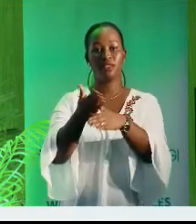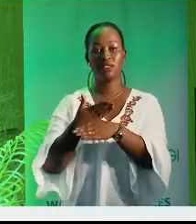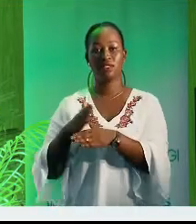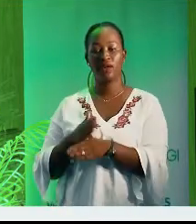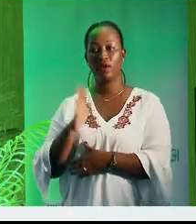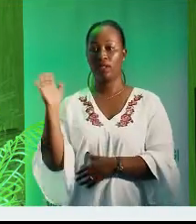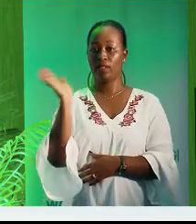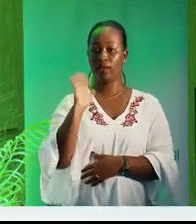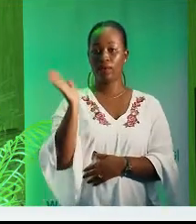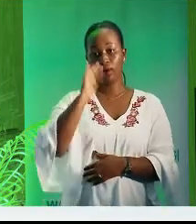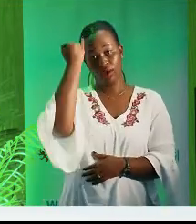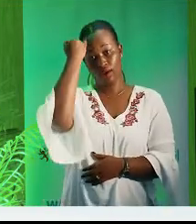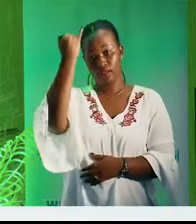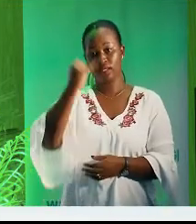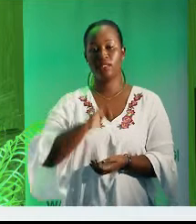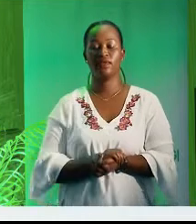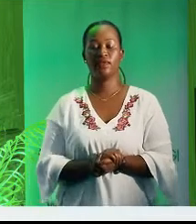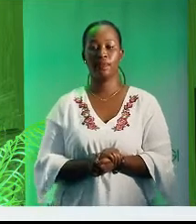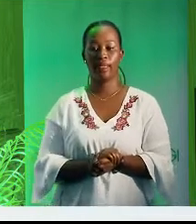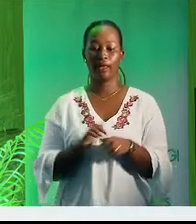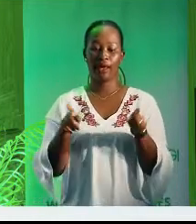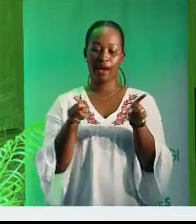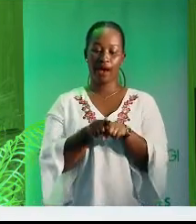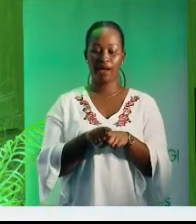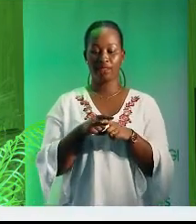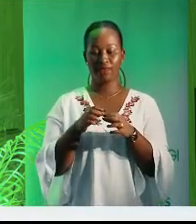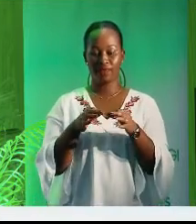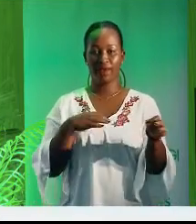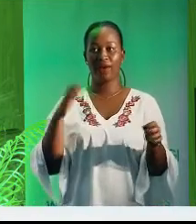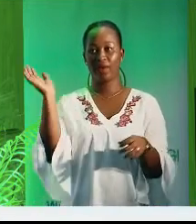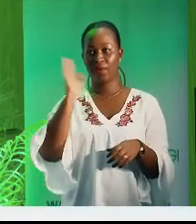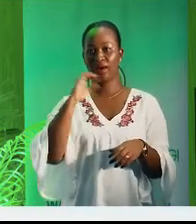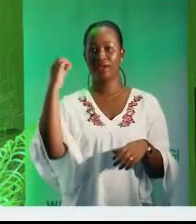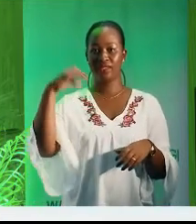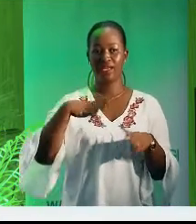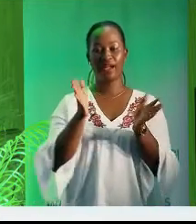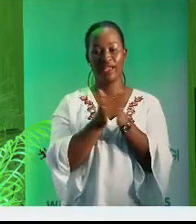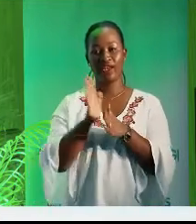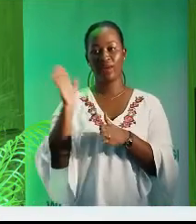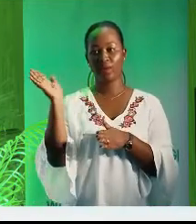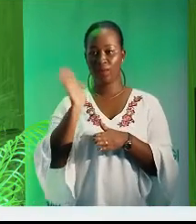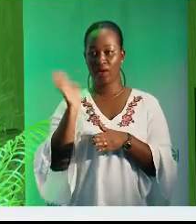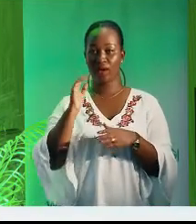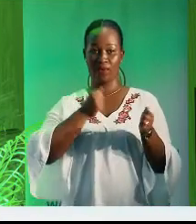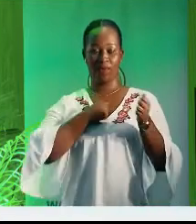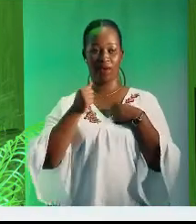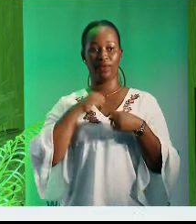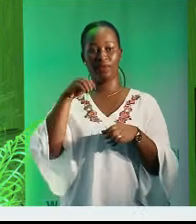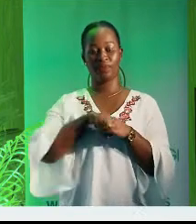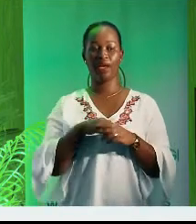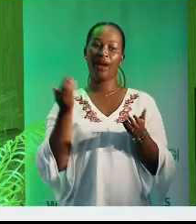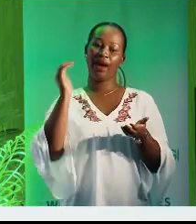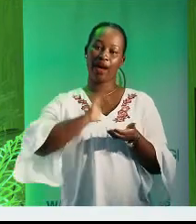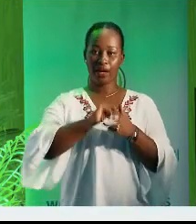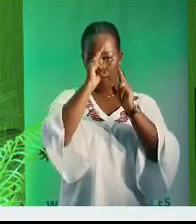the green initiatives as far as the Green Kigali and the Green Rwanda is concerned. Once again, honorable